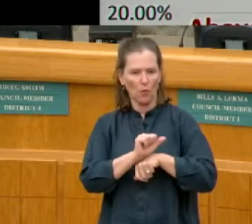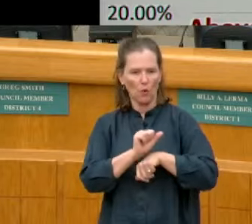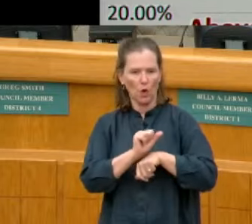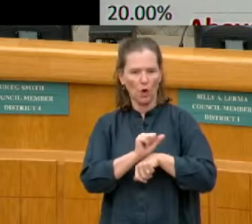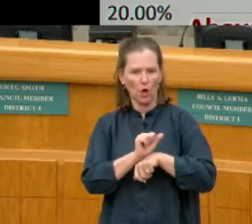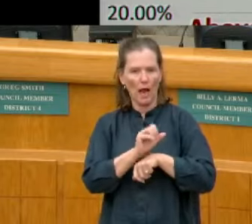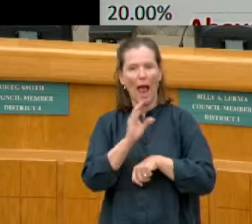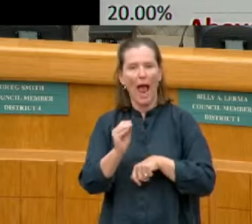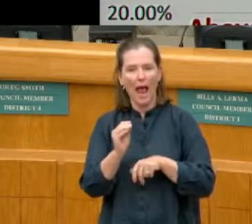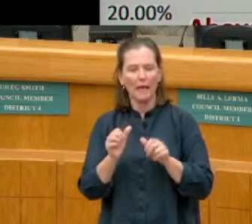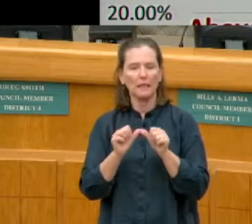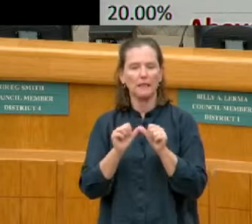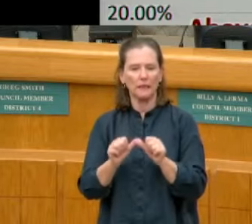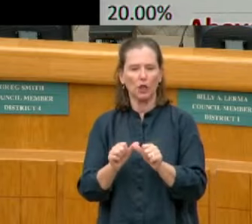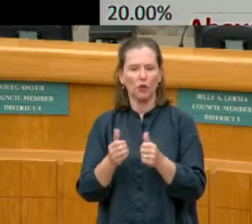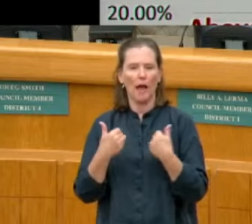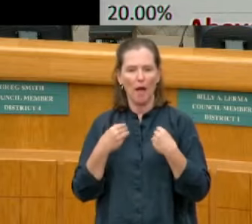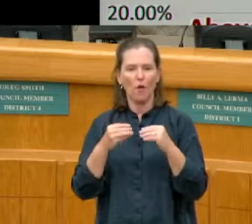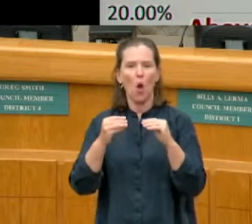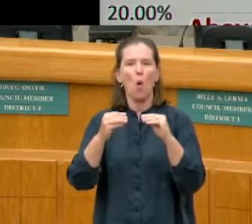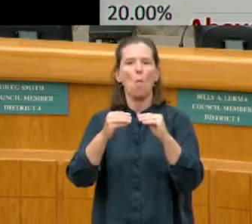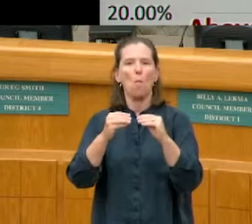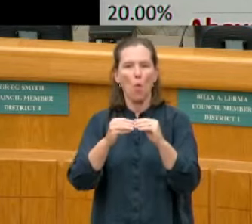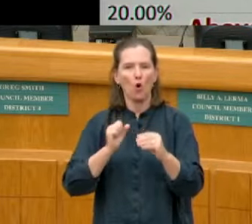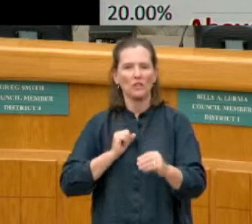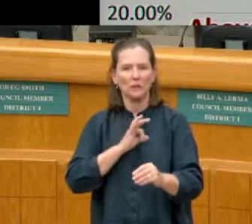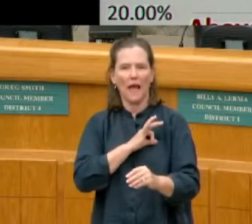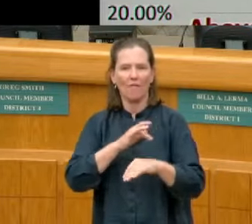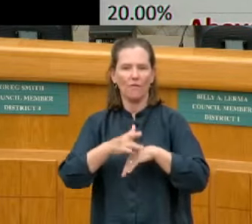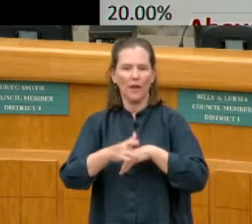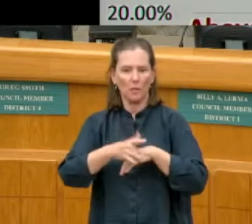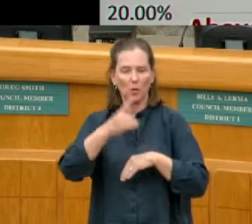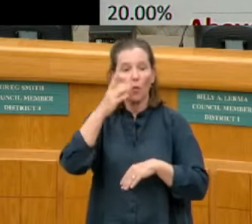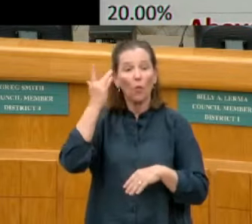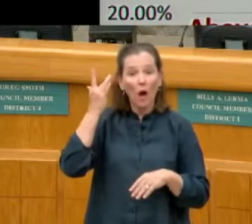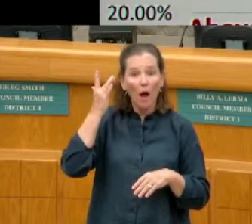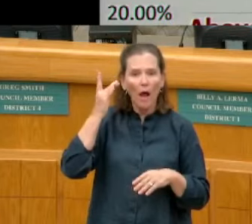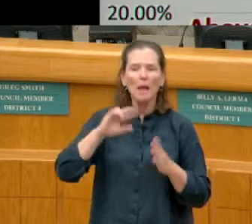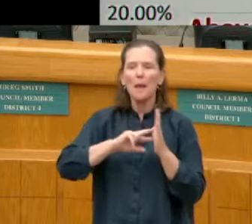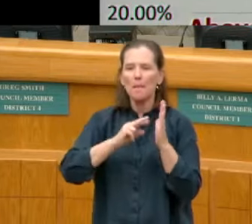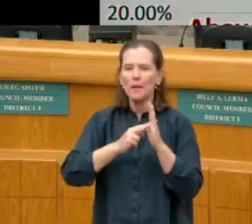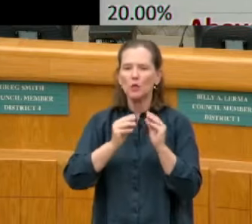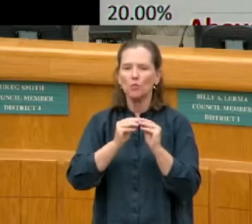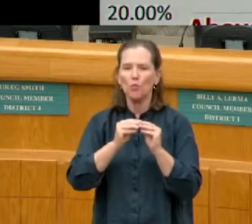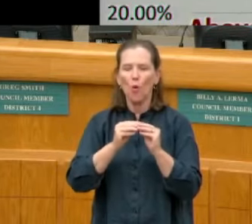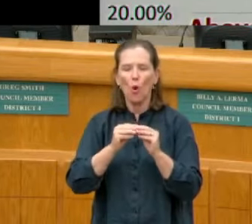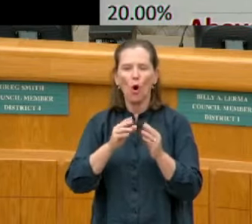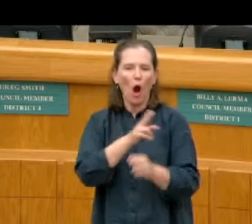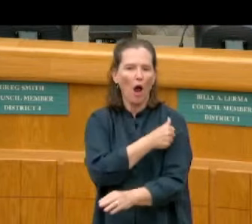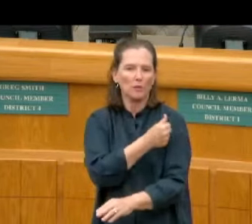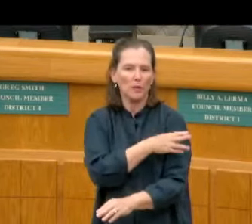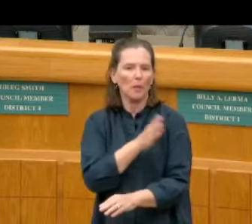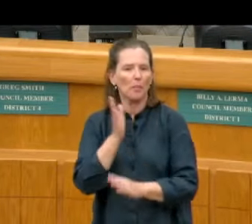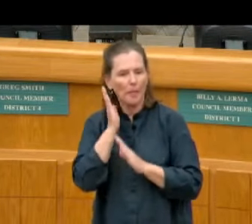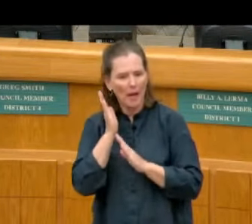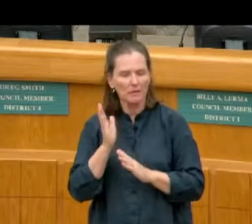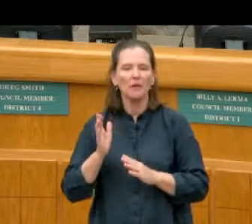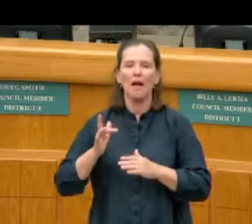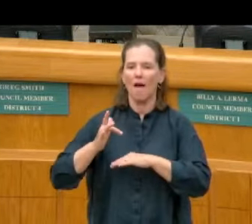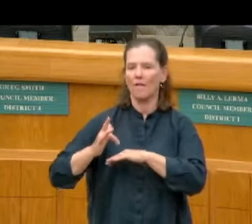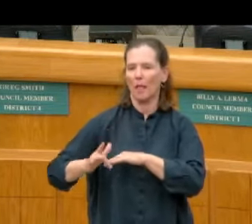number. Why? Because it means more beds online. Now let's transition to mobile infusion. There's a lot of talk about